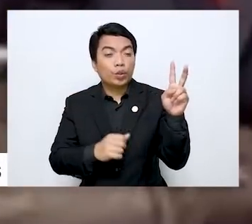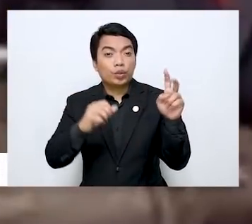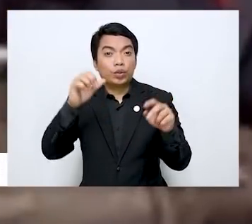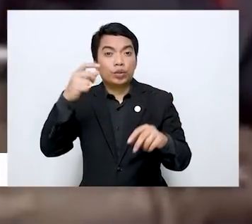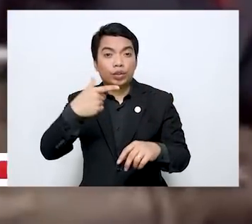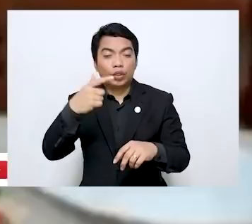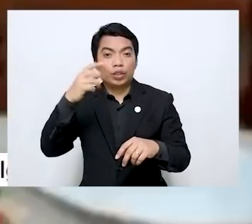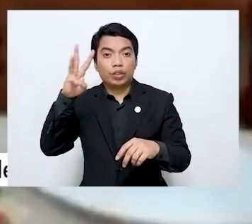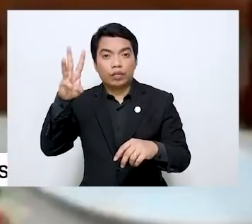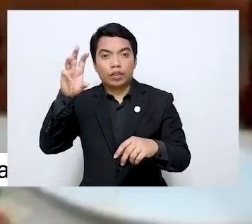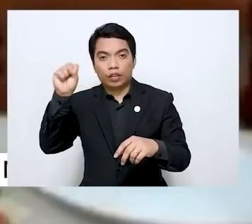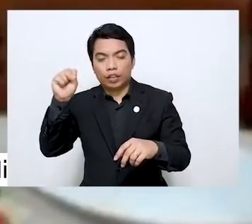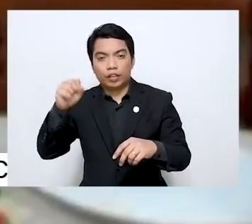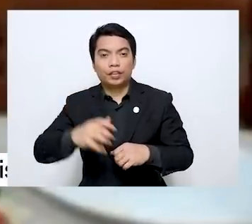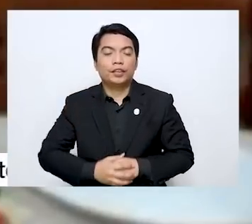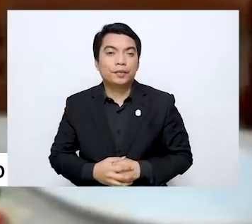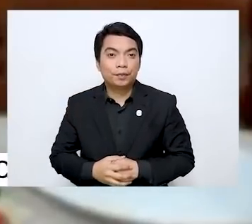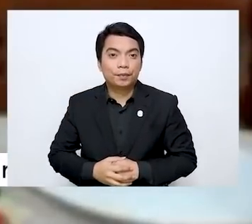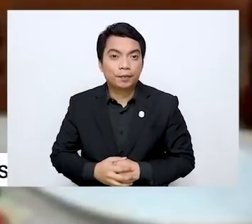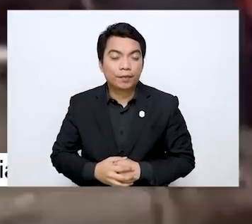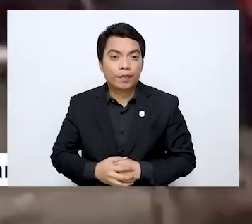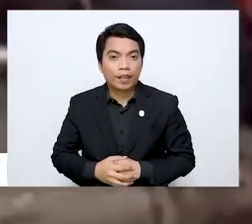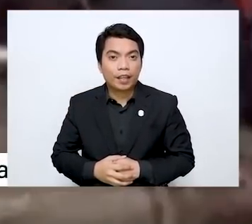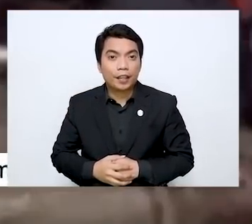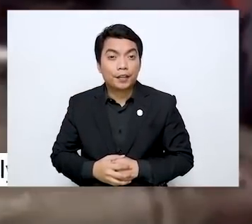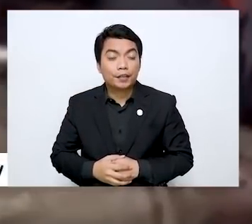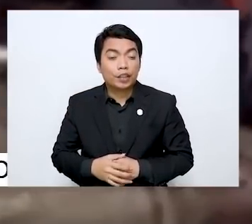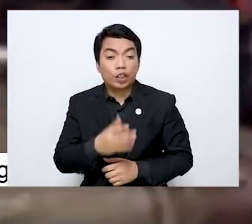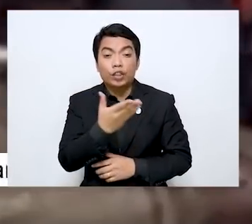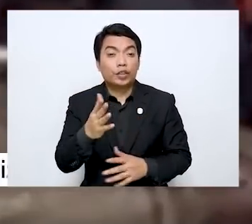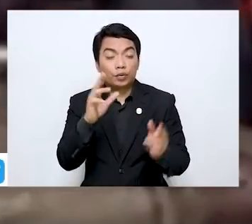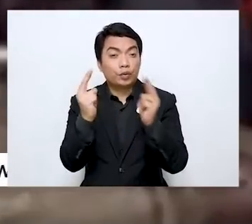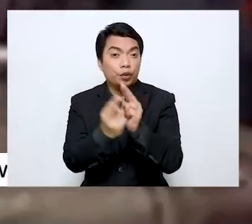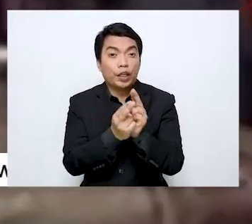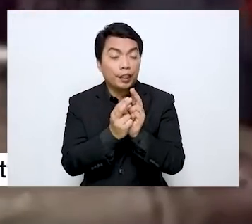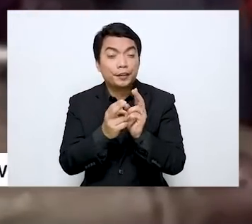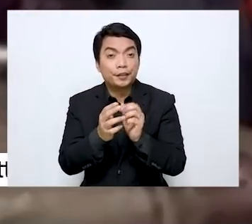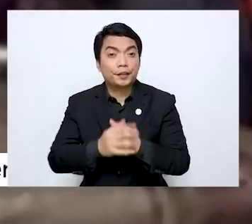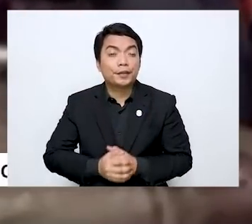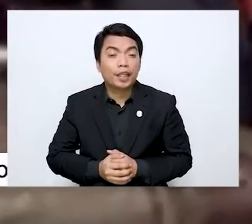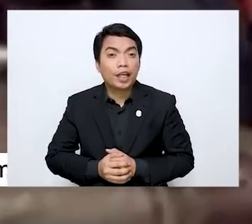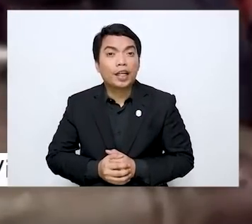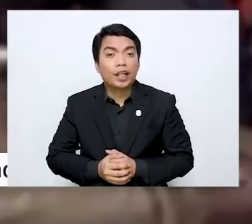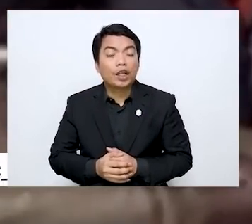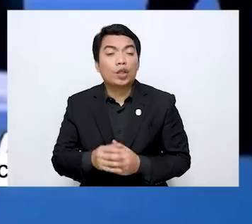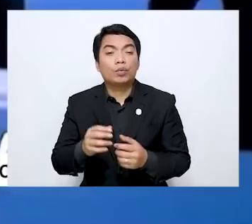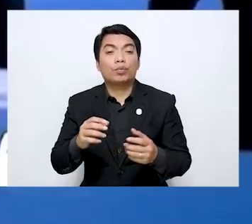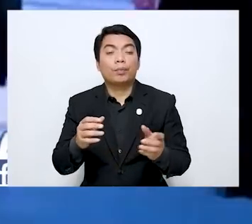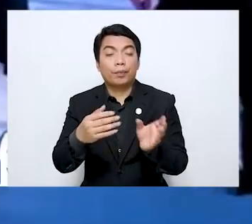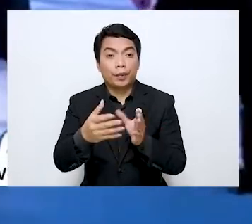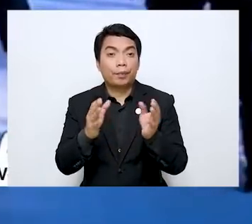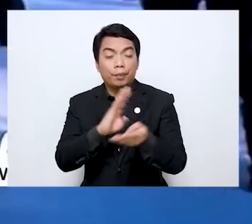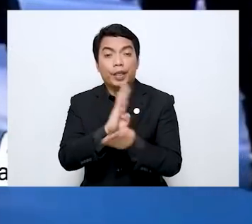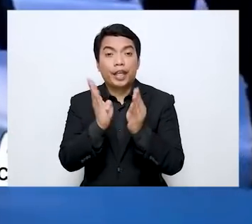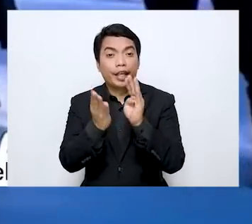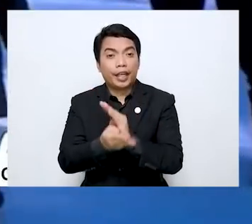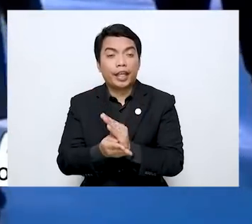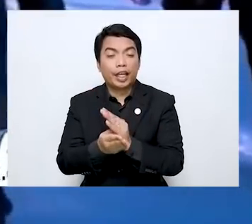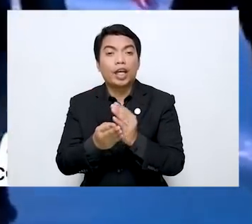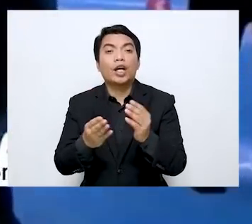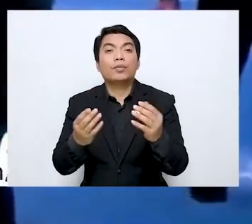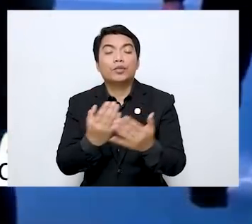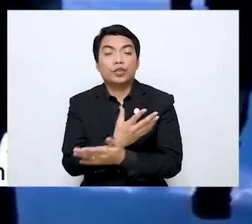Kingston GWS and the Gatineau GWS, which all together form the current Rideau region of the District of